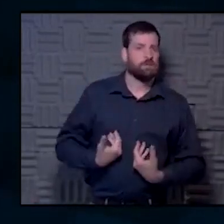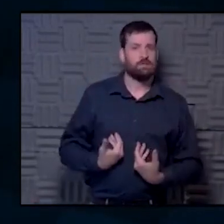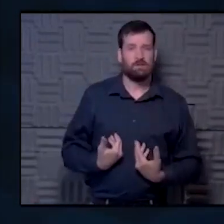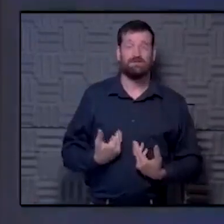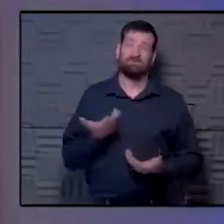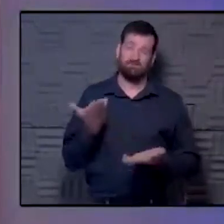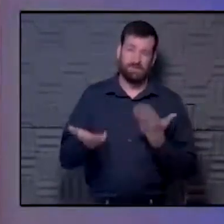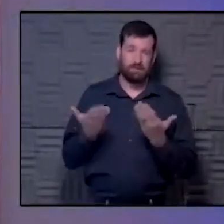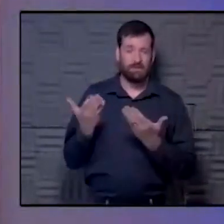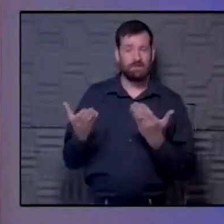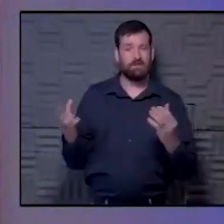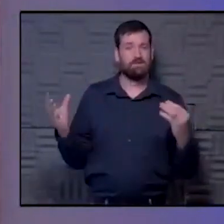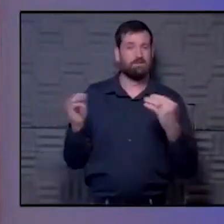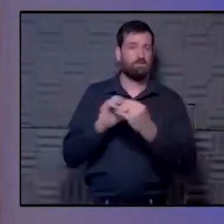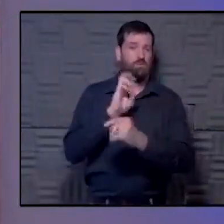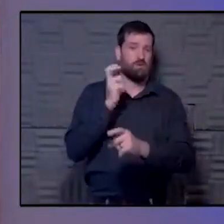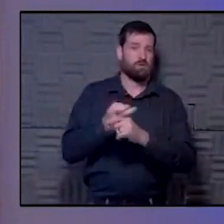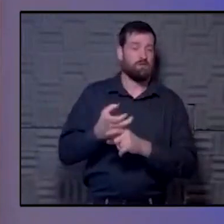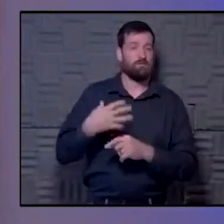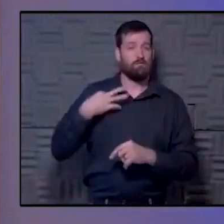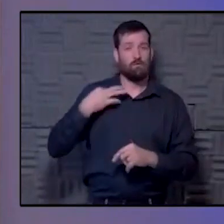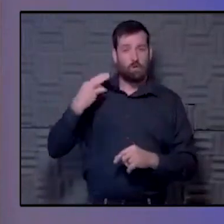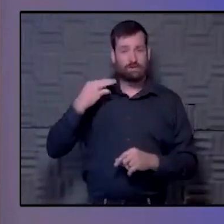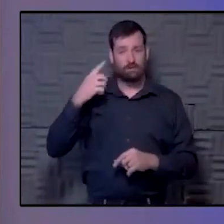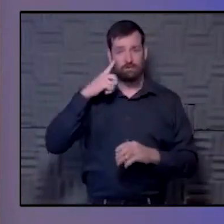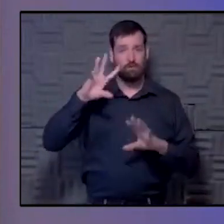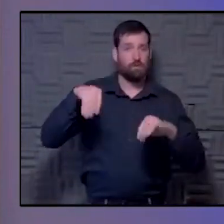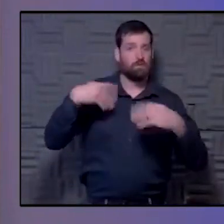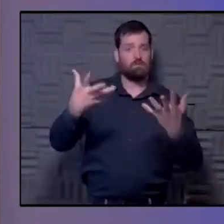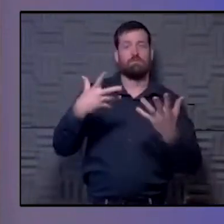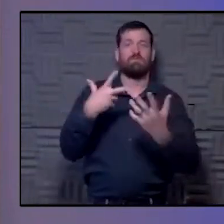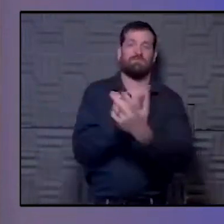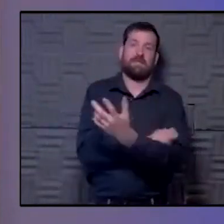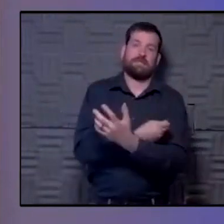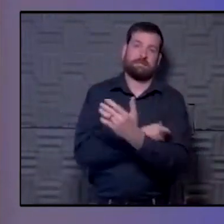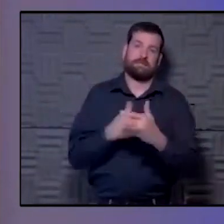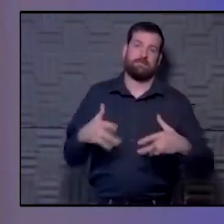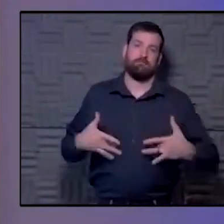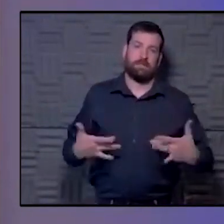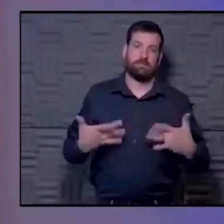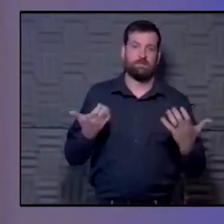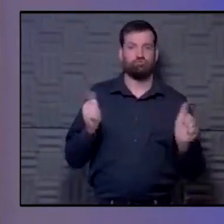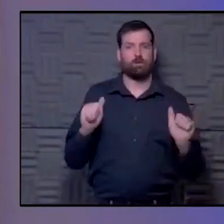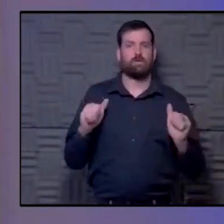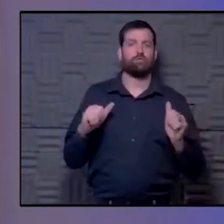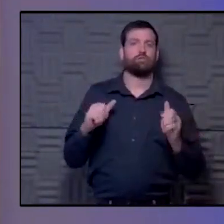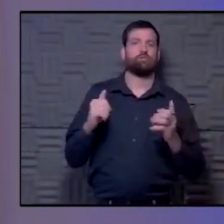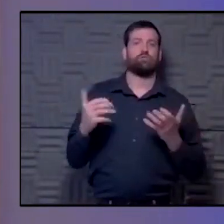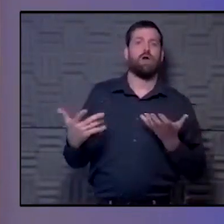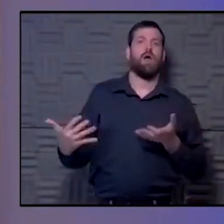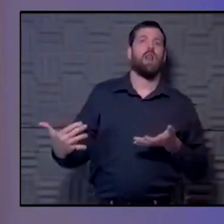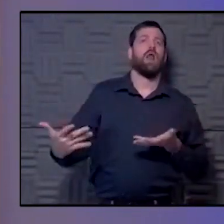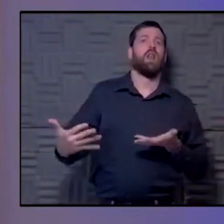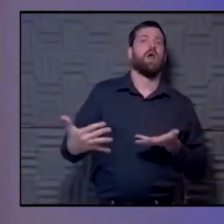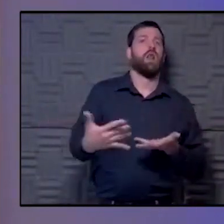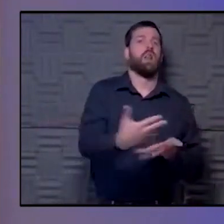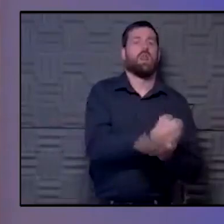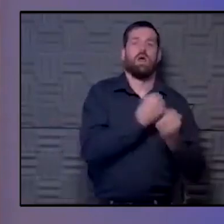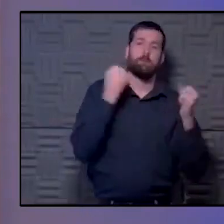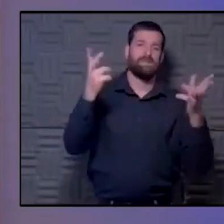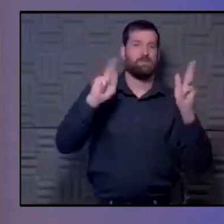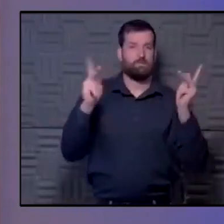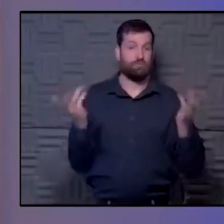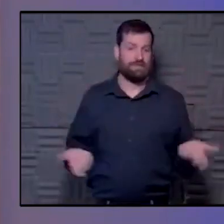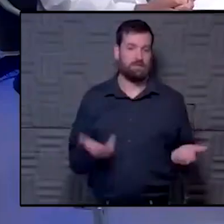it might be harder to get volunteers to do the vaccine events. And so that's why we're trying to build up a good cadre of volunteers right here in